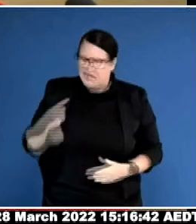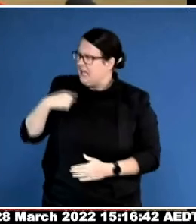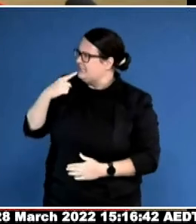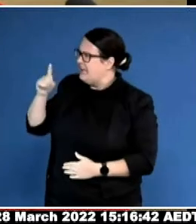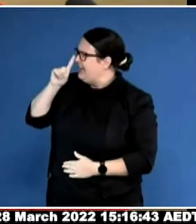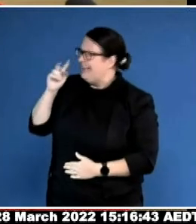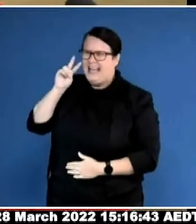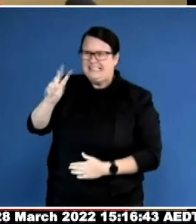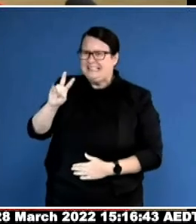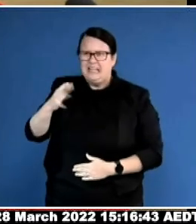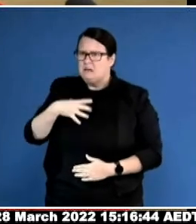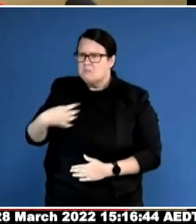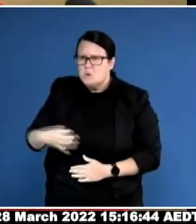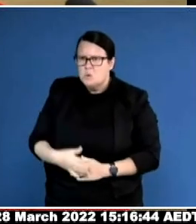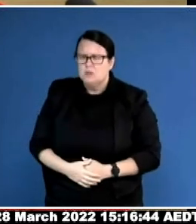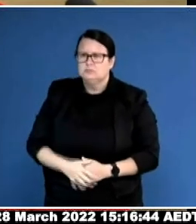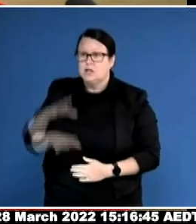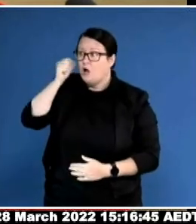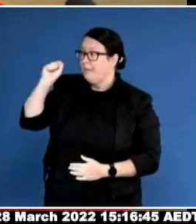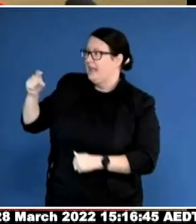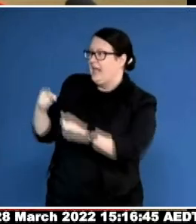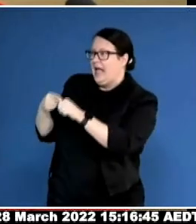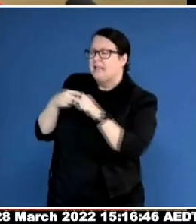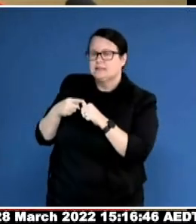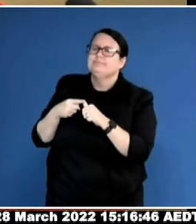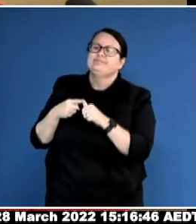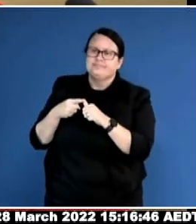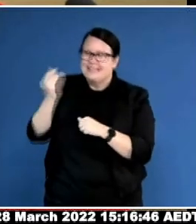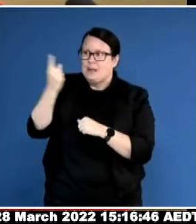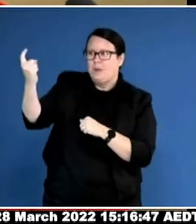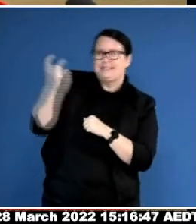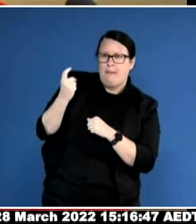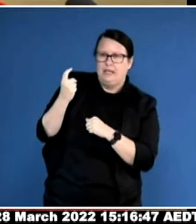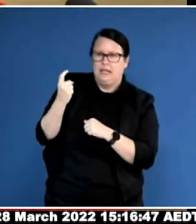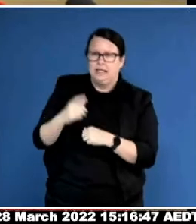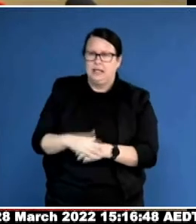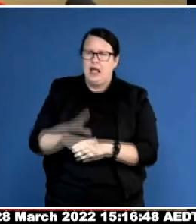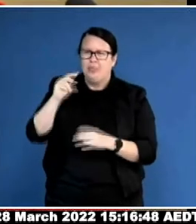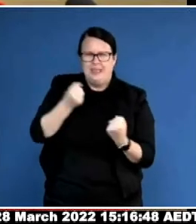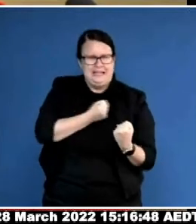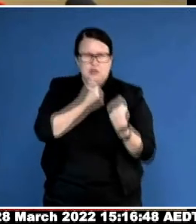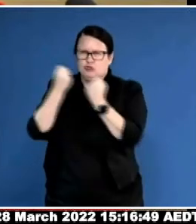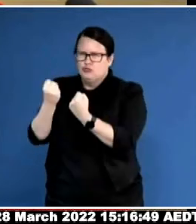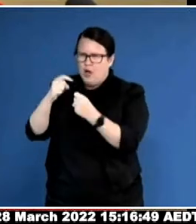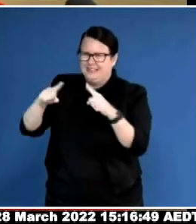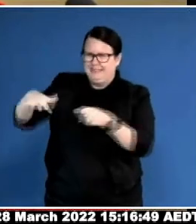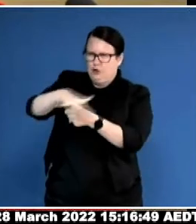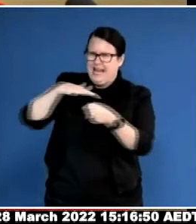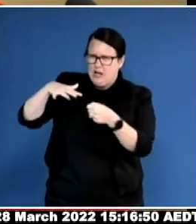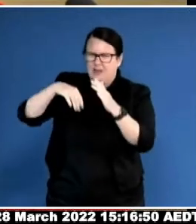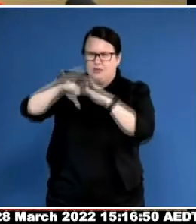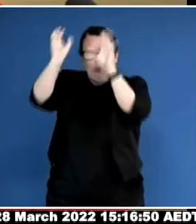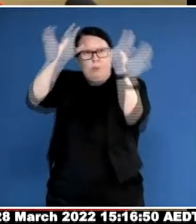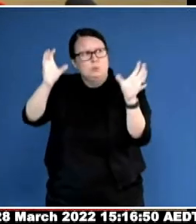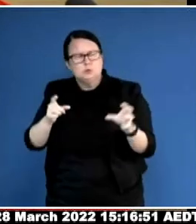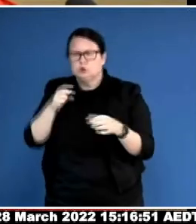him, "I can't see." I remember he said, "Oh, someone's coming. but then he drove the car off within it and into the